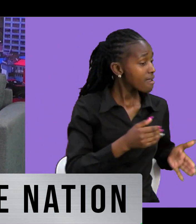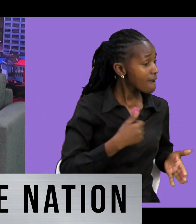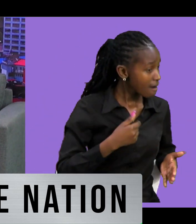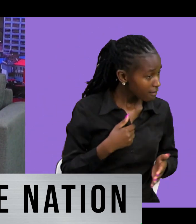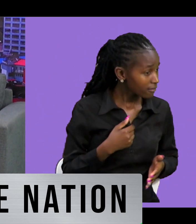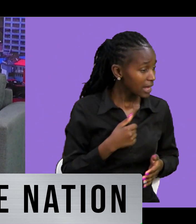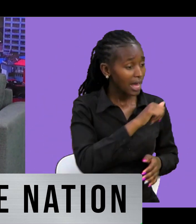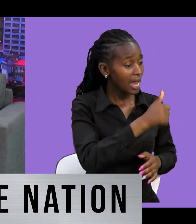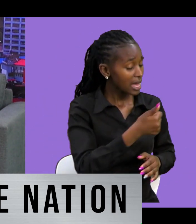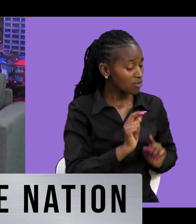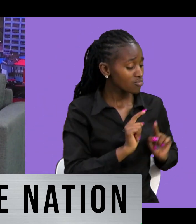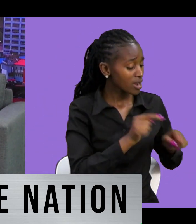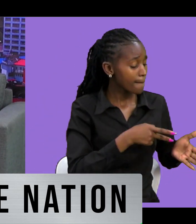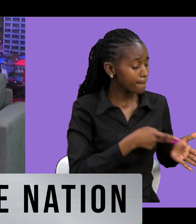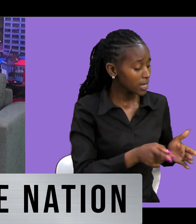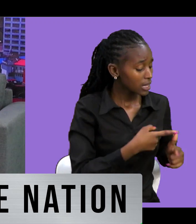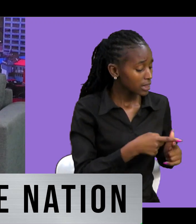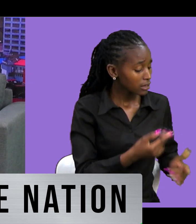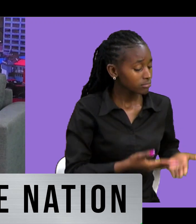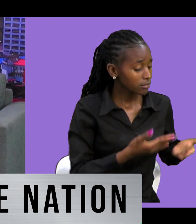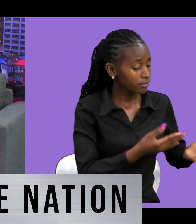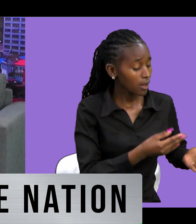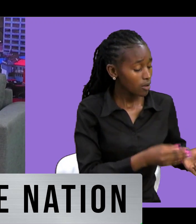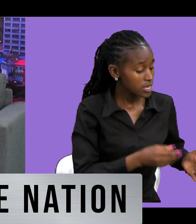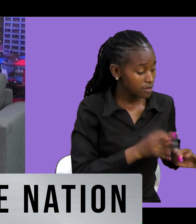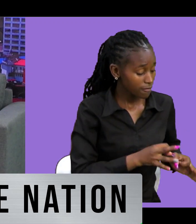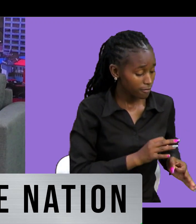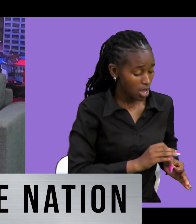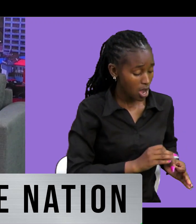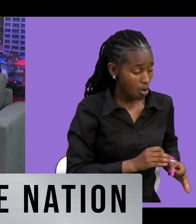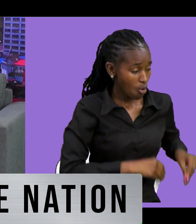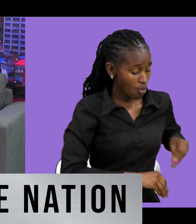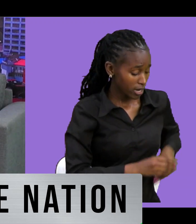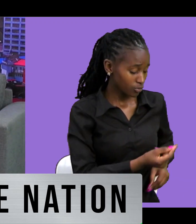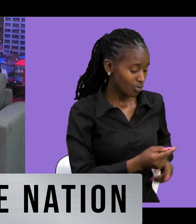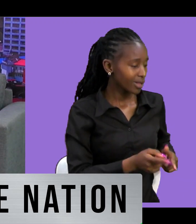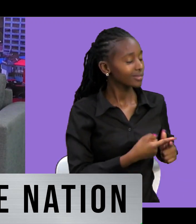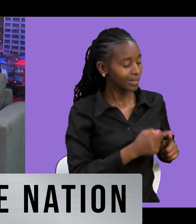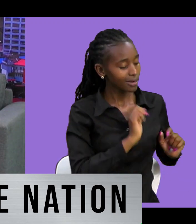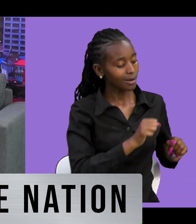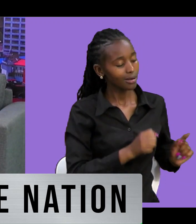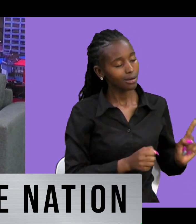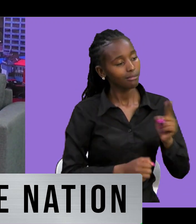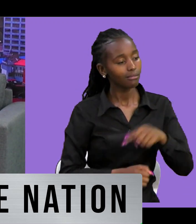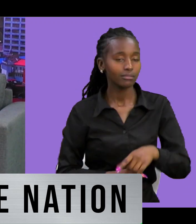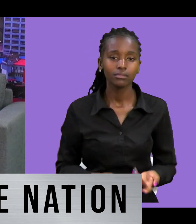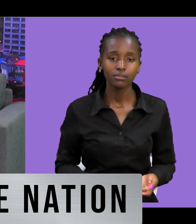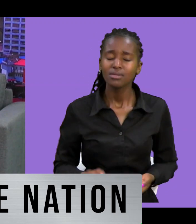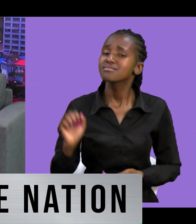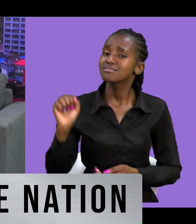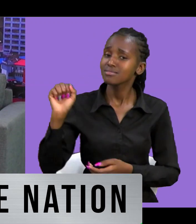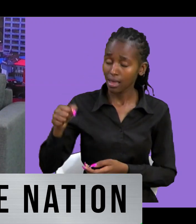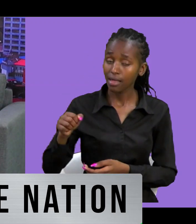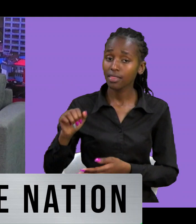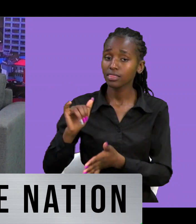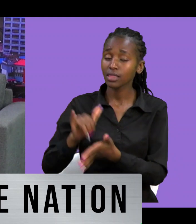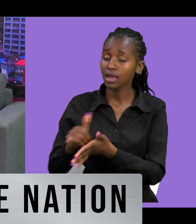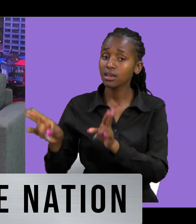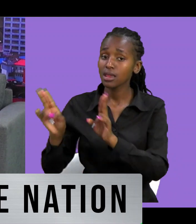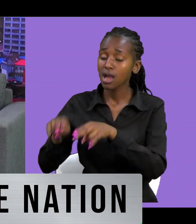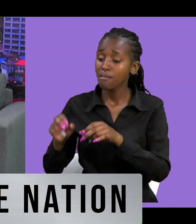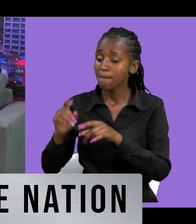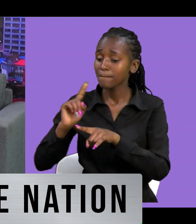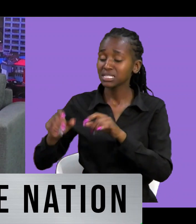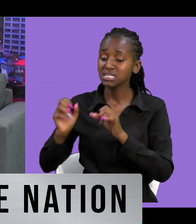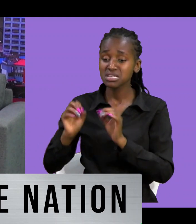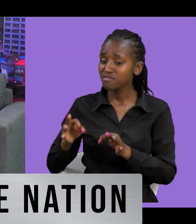with politics. So you can call up a forum and people, because people even know if I even to air my views and they will not be implemented, why should I go